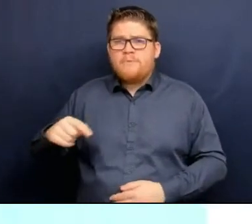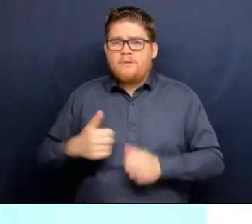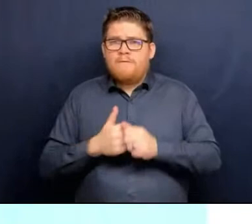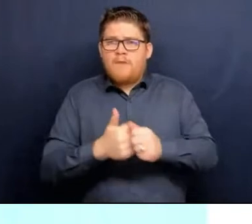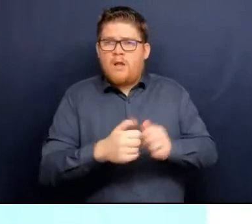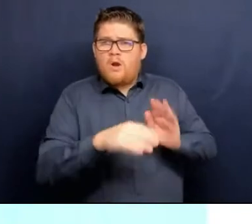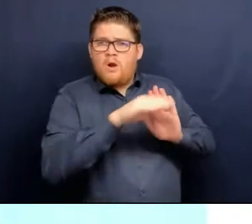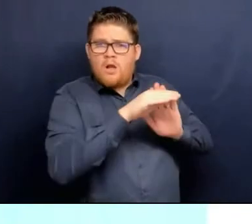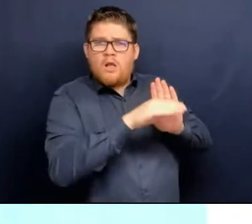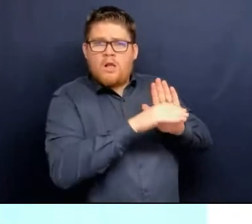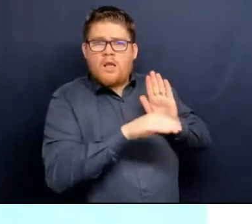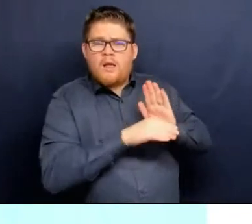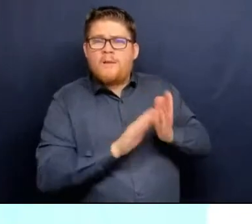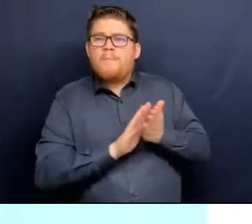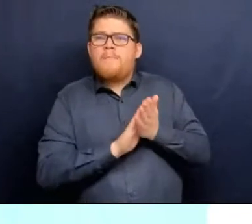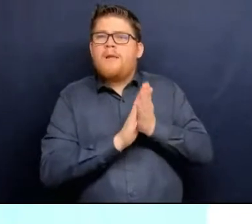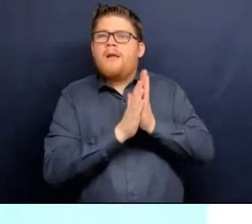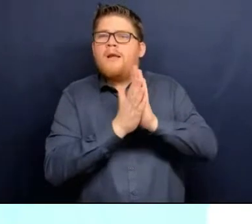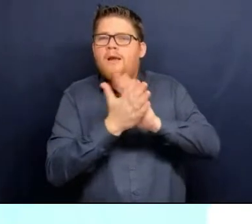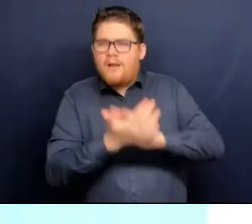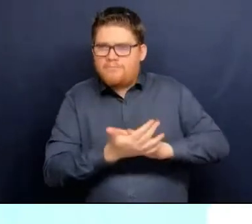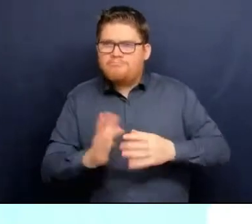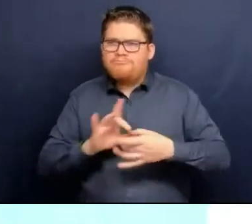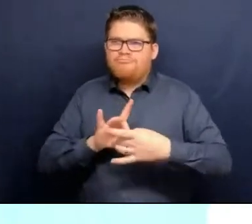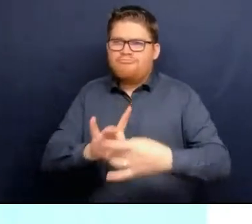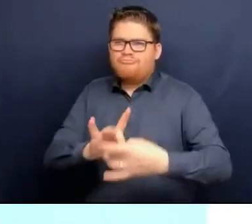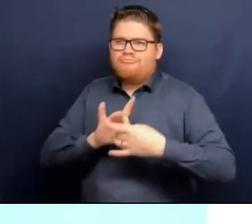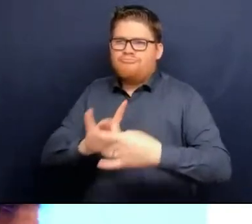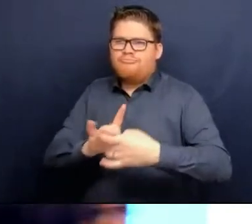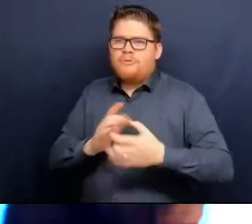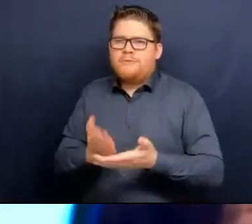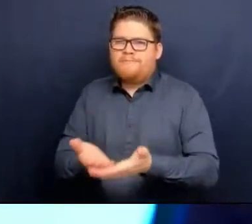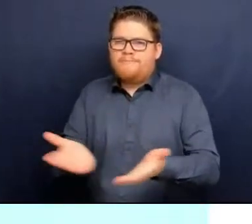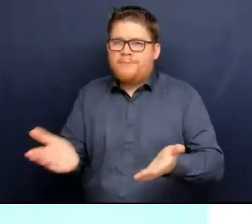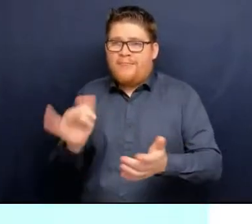work on this together. Thank you for the opportunity. Dacha.